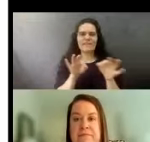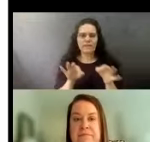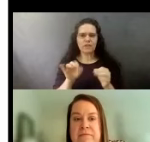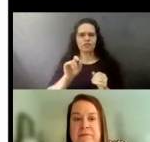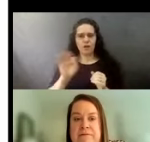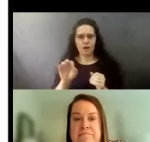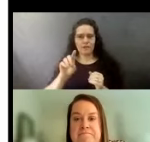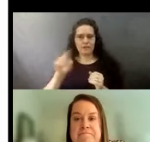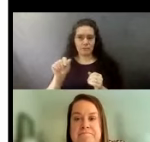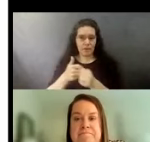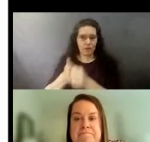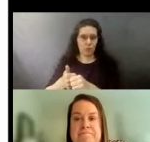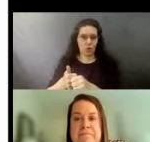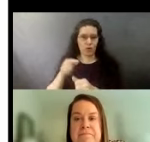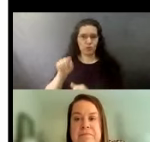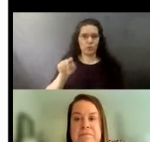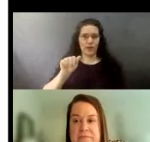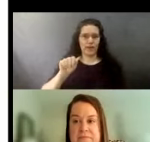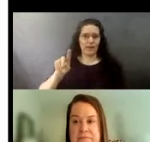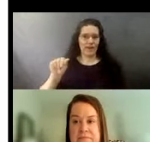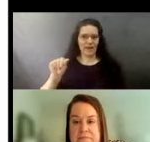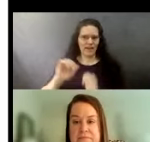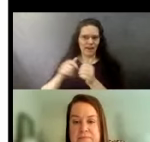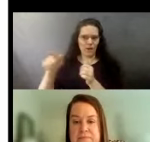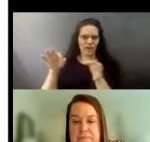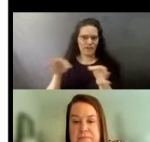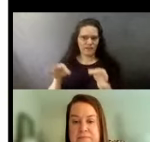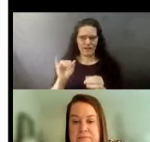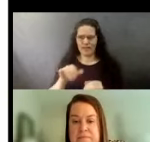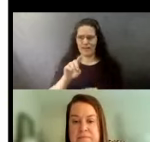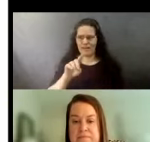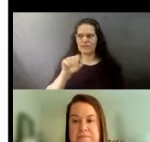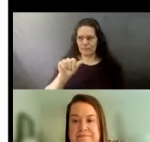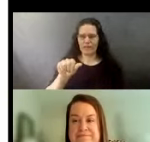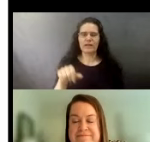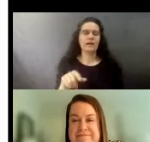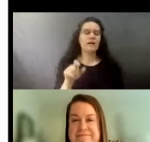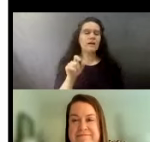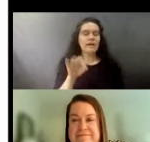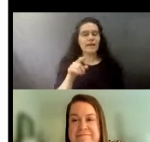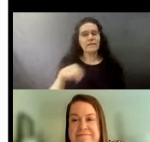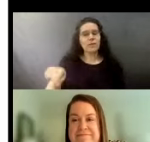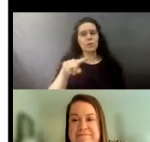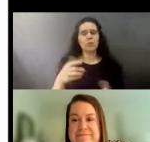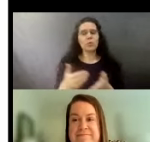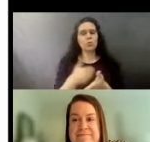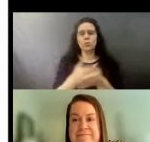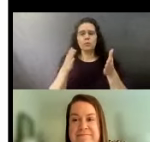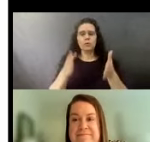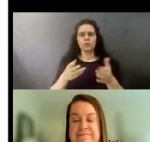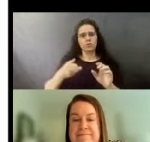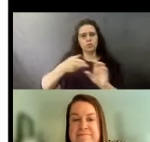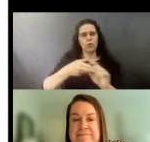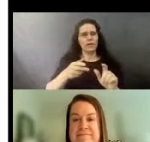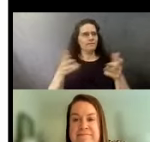ADA. And if you are a relative newcomer to the world of disability rights, it's